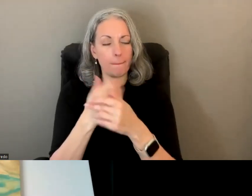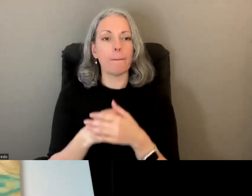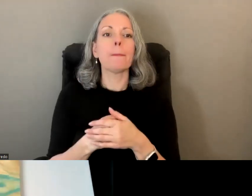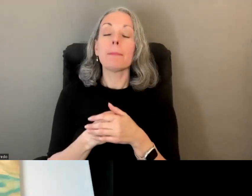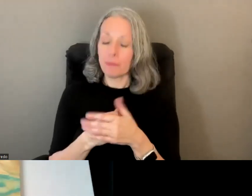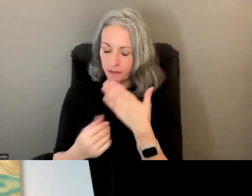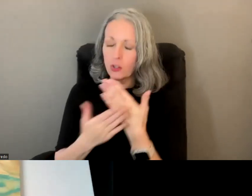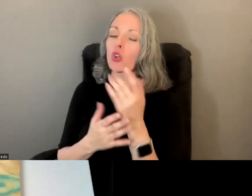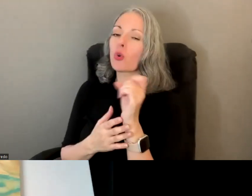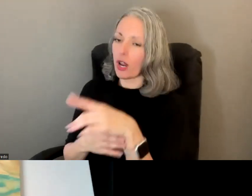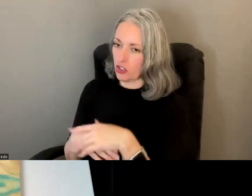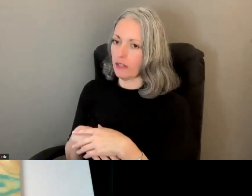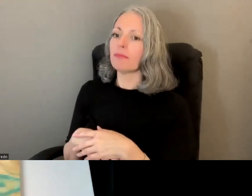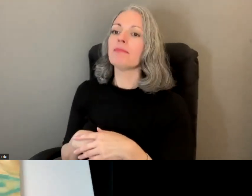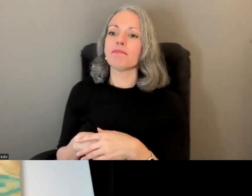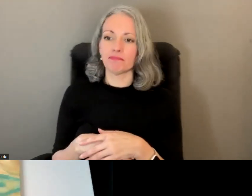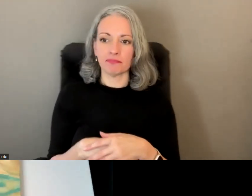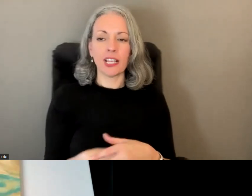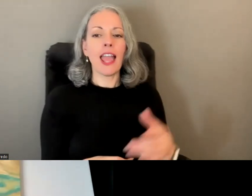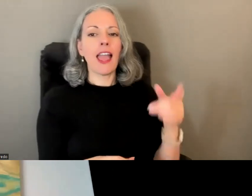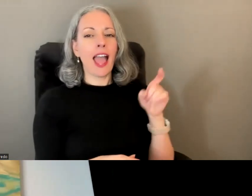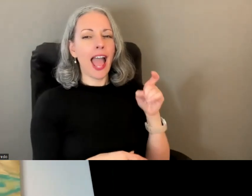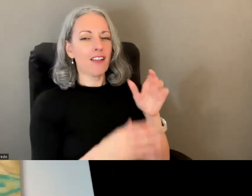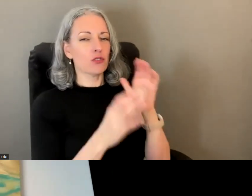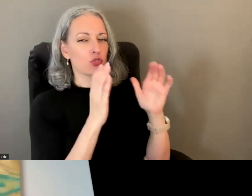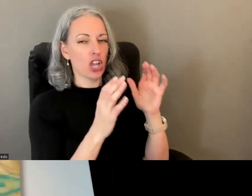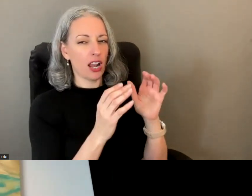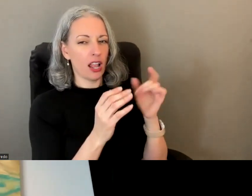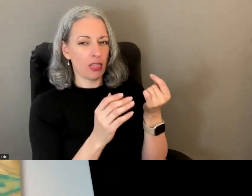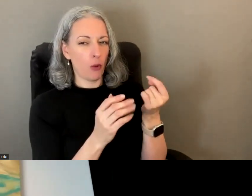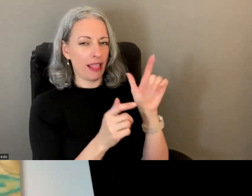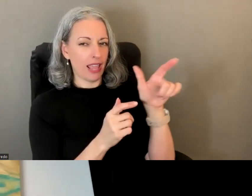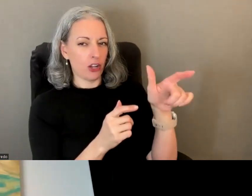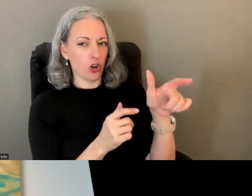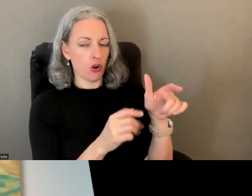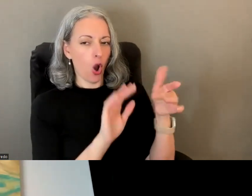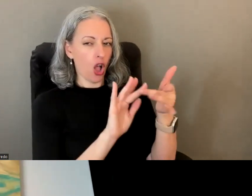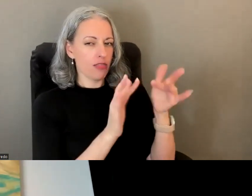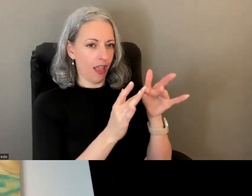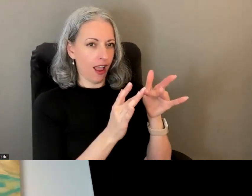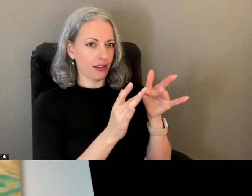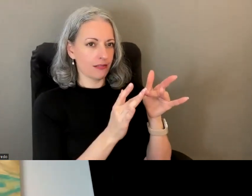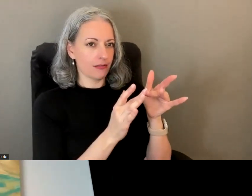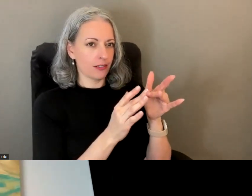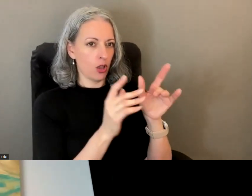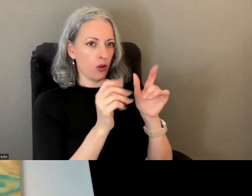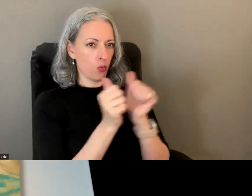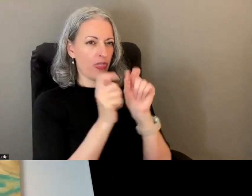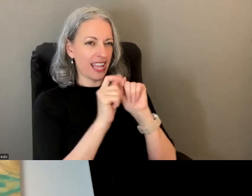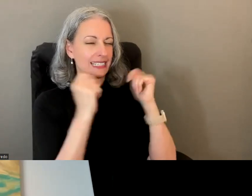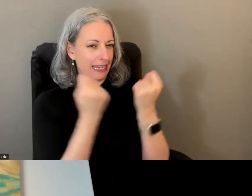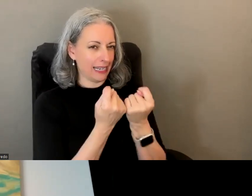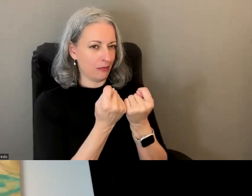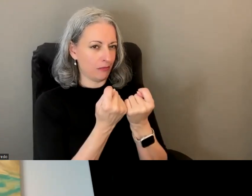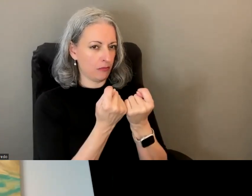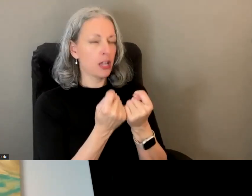That's a good question. I would have to chat with you online a little bit more about that with the Healthy Brain Initiative team about what counties are thinking,